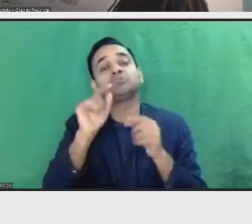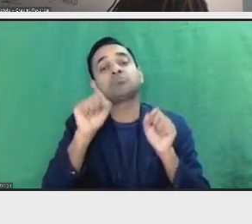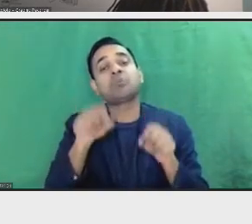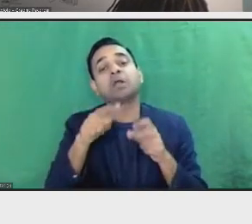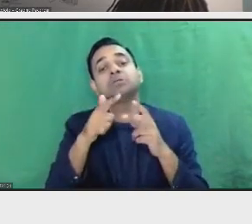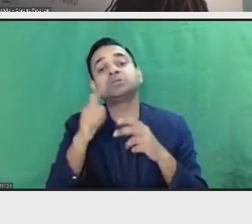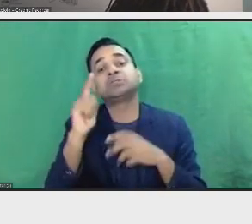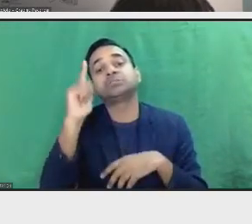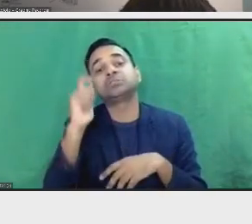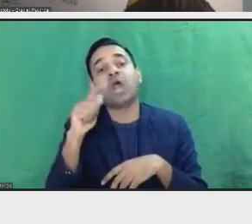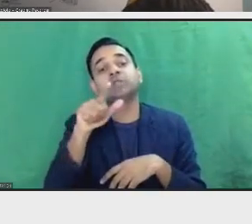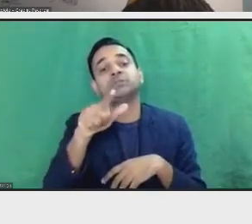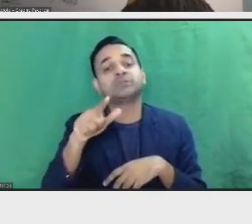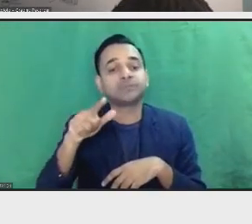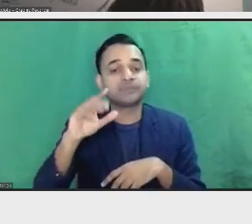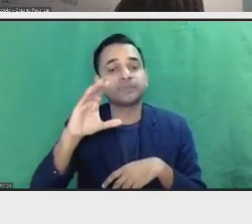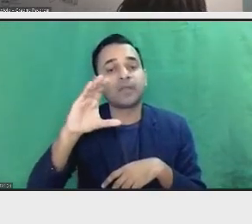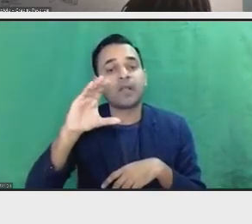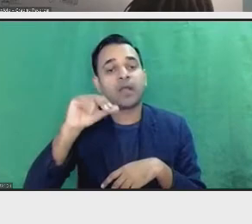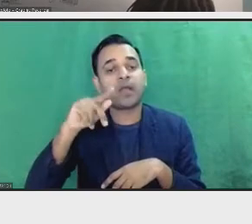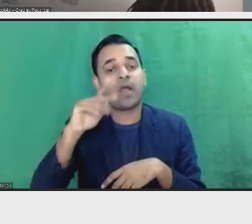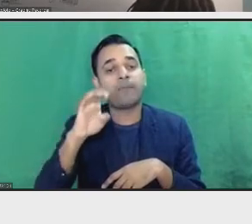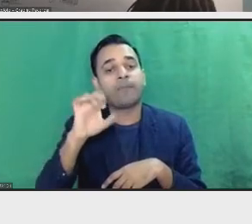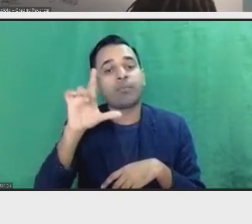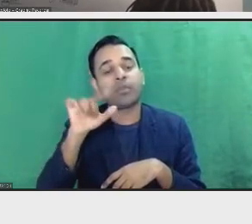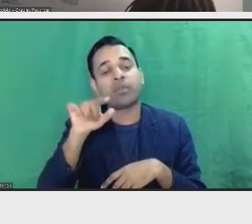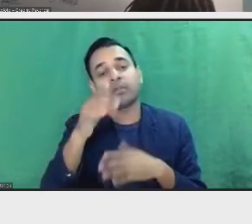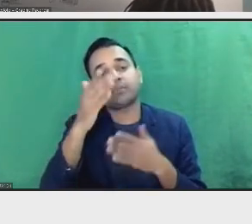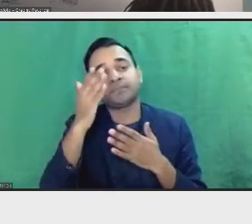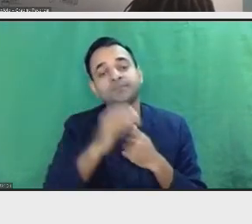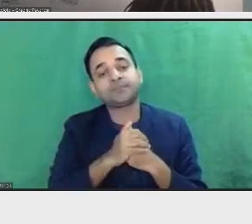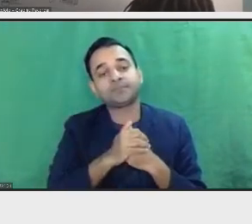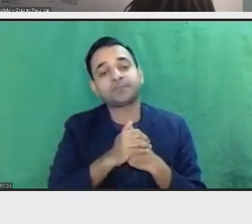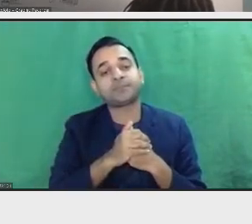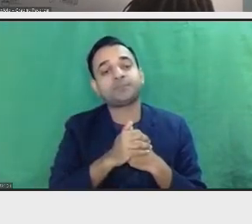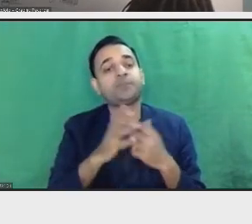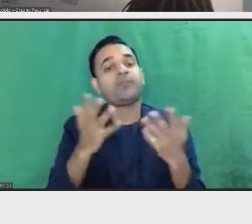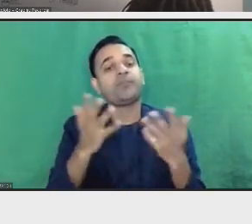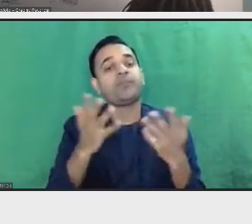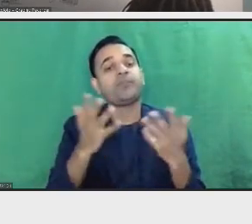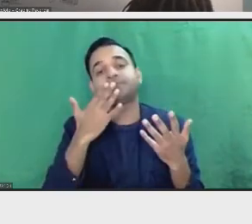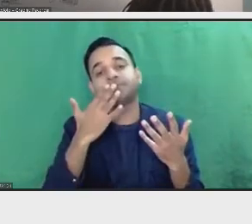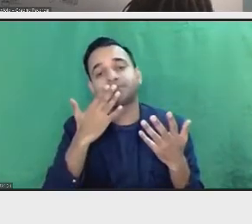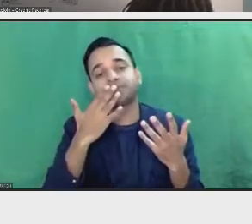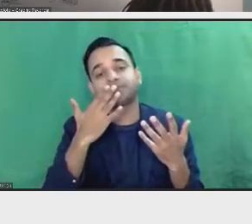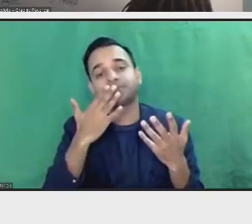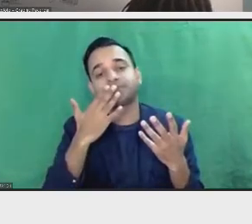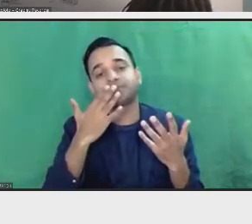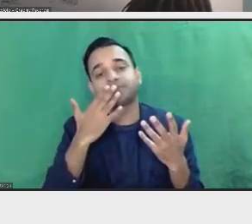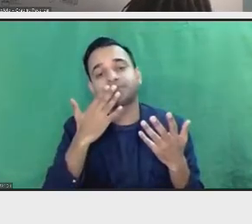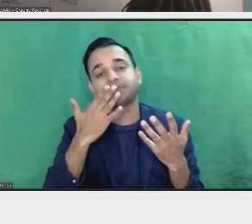Muchas gracias, Maya. Mi mensaje final es que tenemos Thank you very much, Maya. My final message is that we have